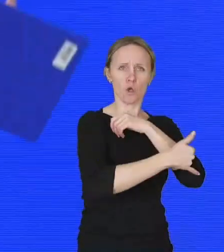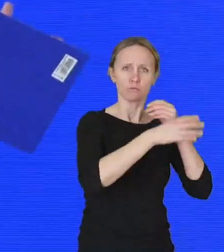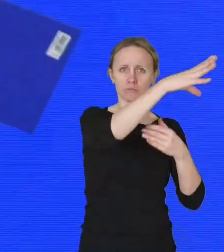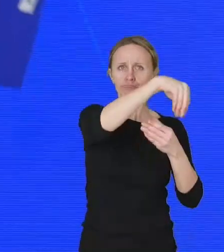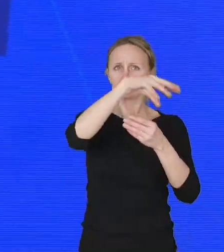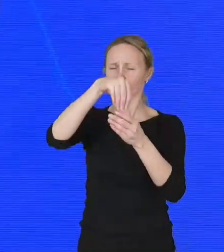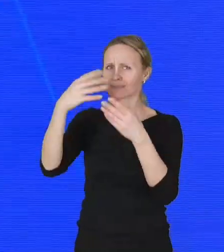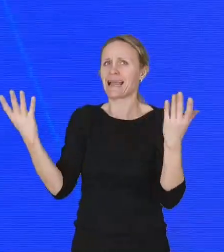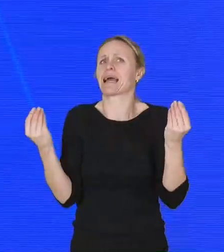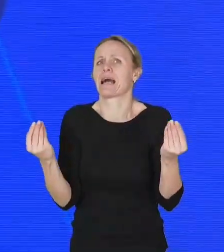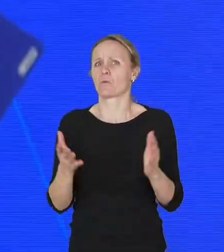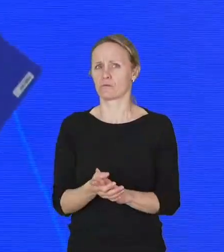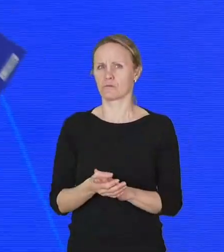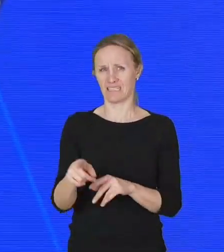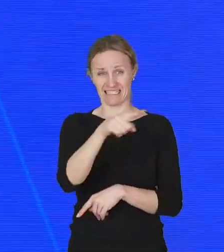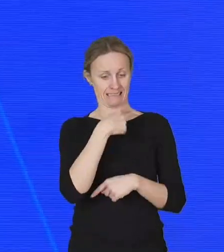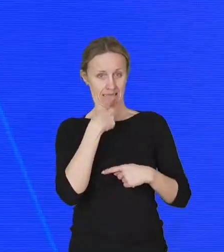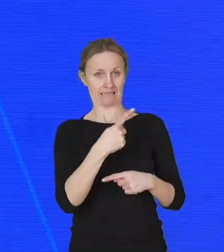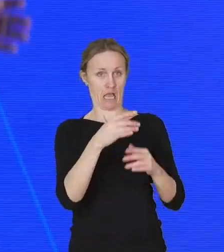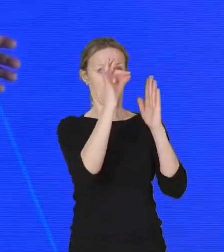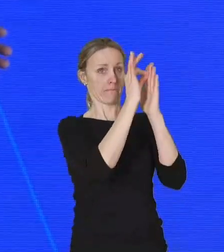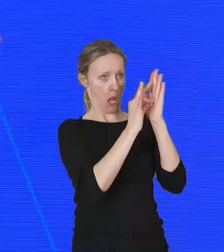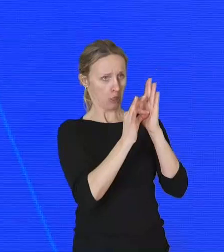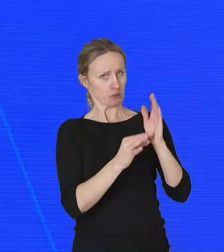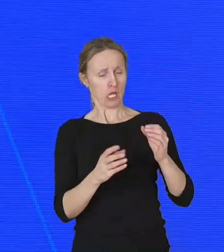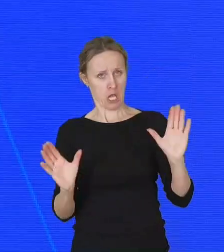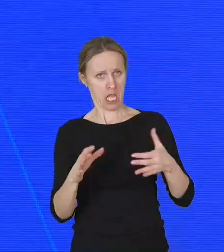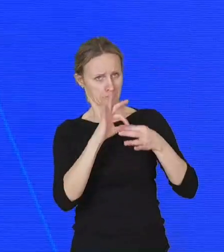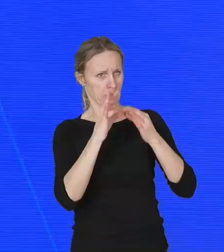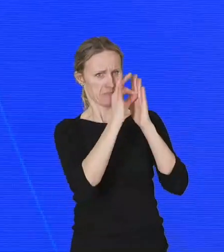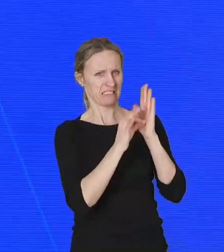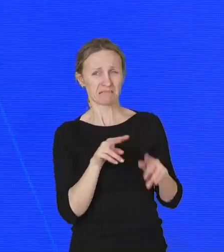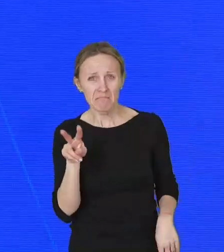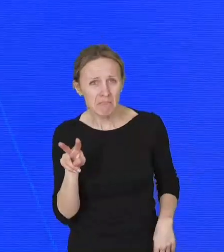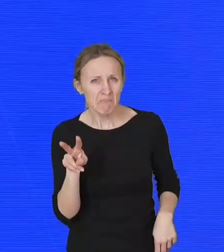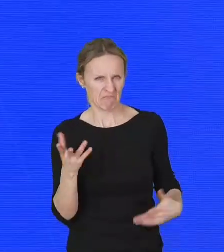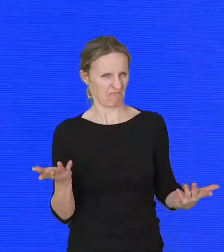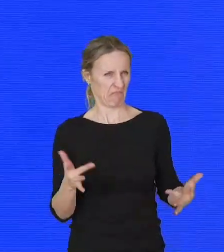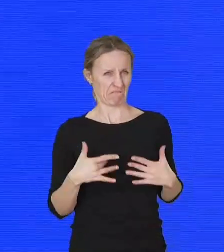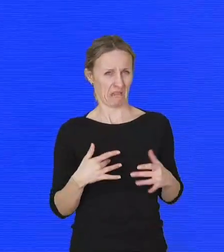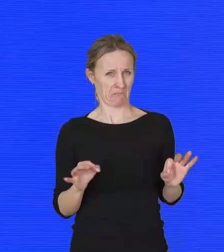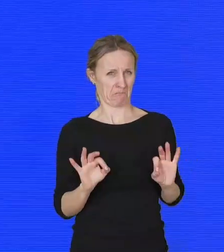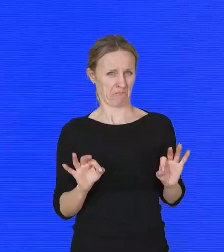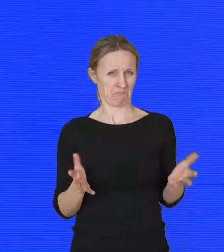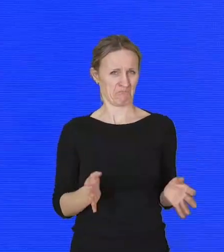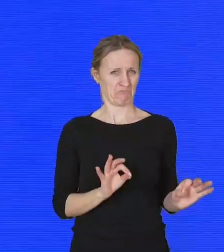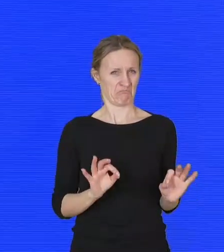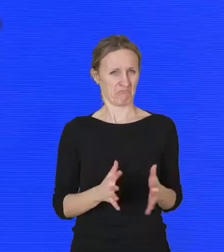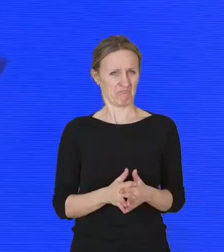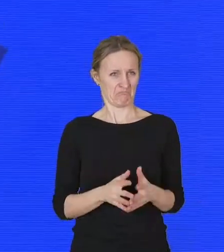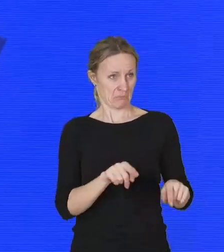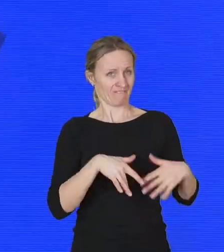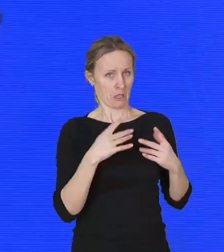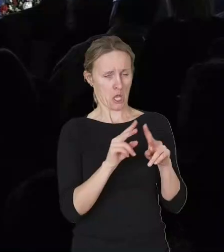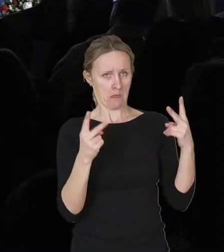the security, economic transition, sovereignty, strengthening different dimensions of the sovereignty